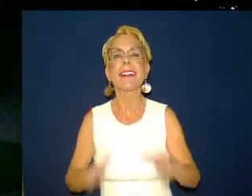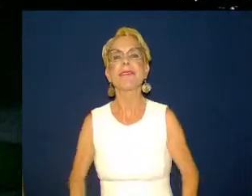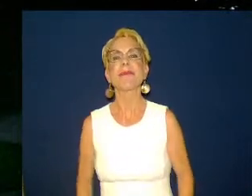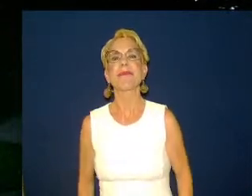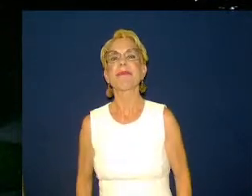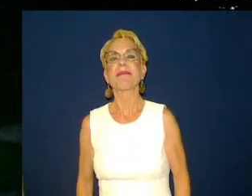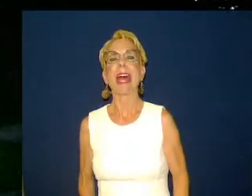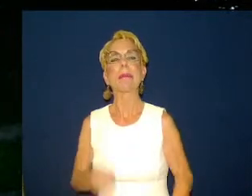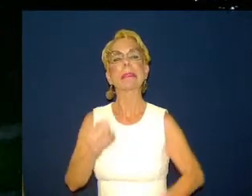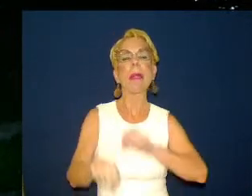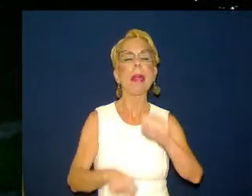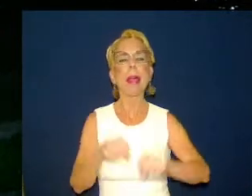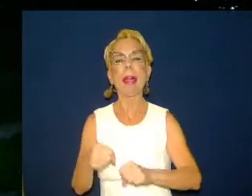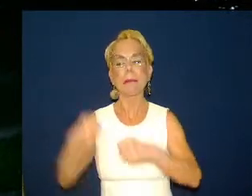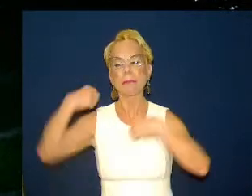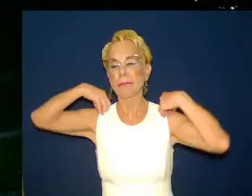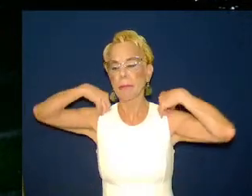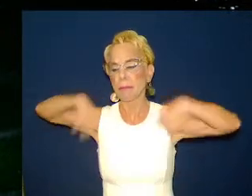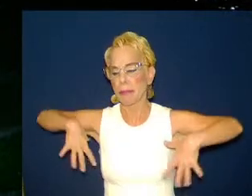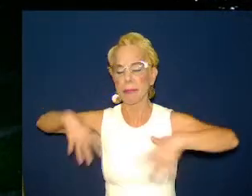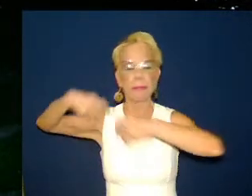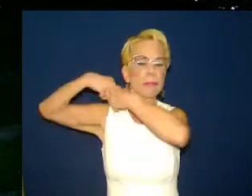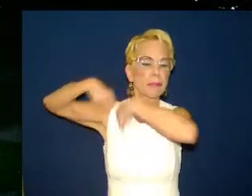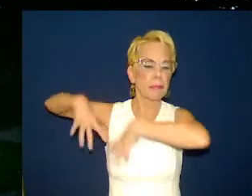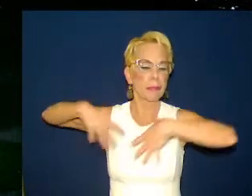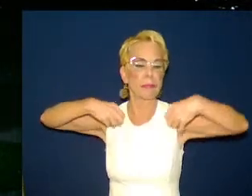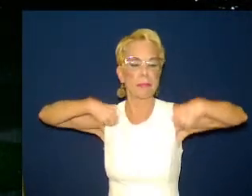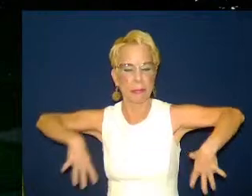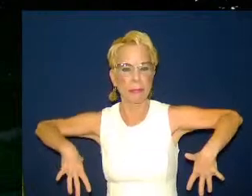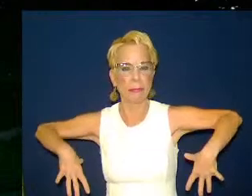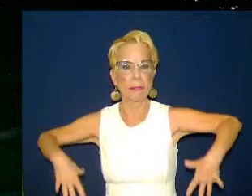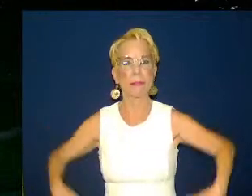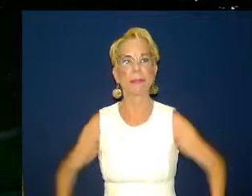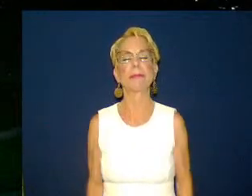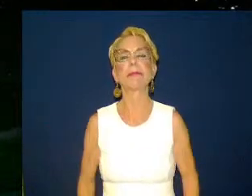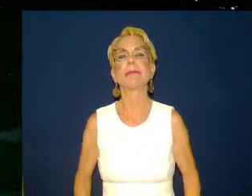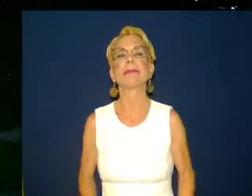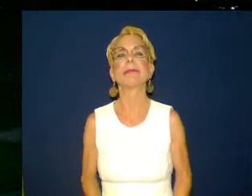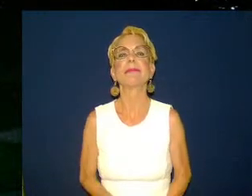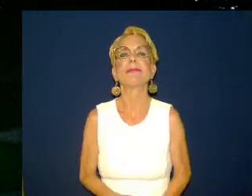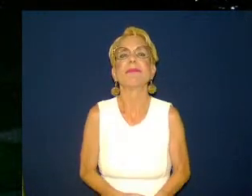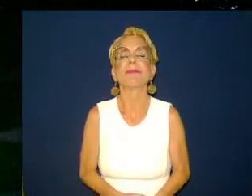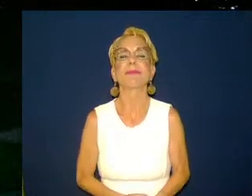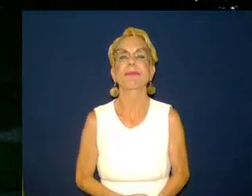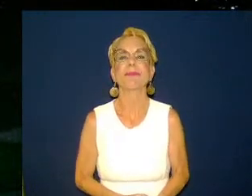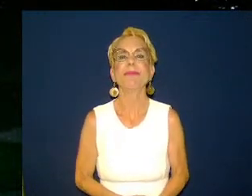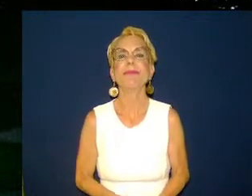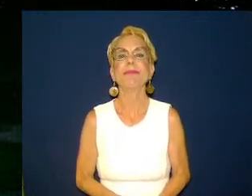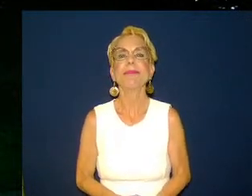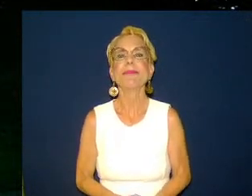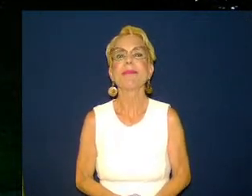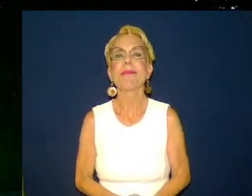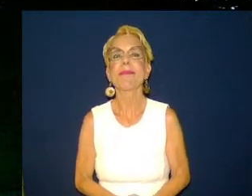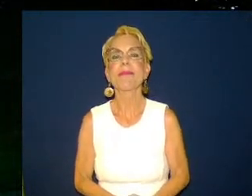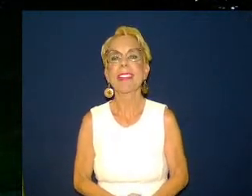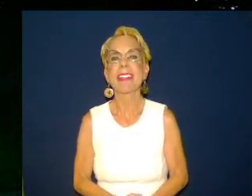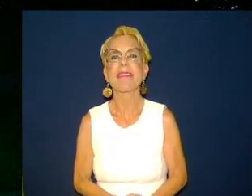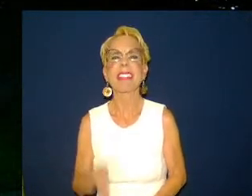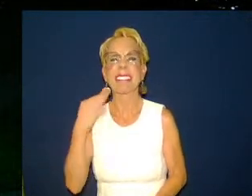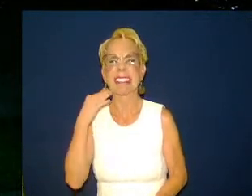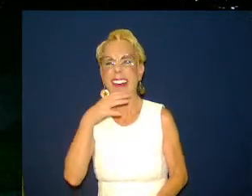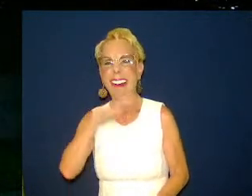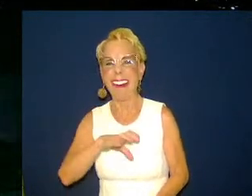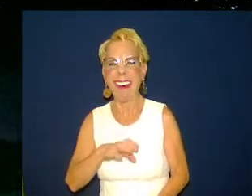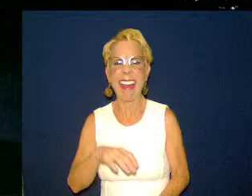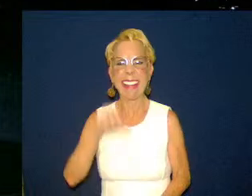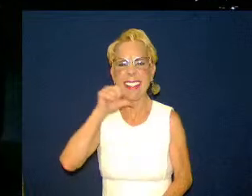I broke a sweat. And yes, I was persevering. And anyway, I was getting ready to turn off to go in there